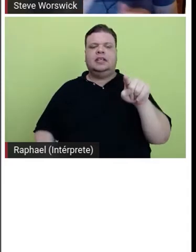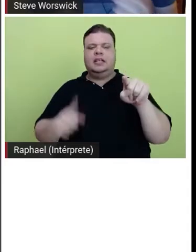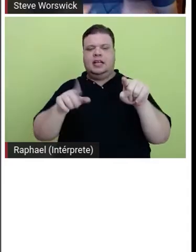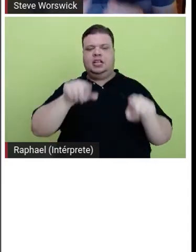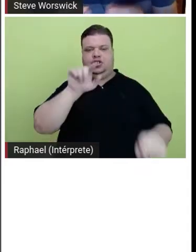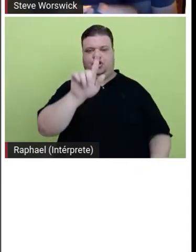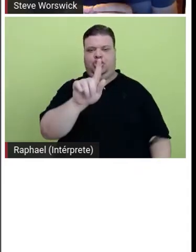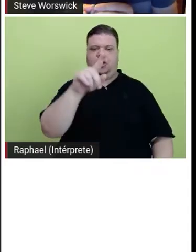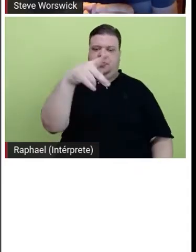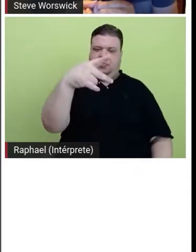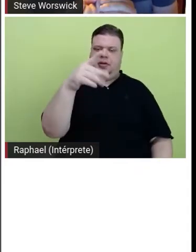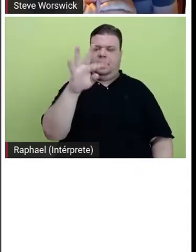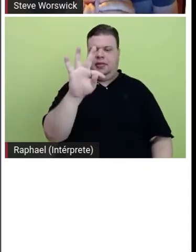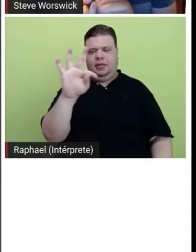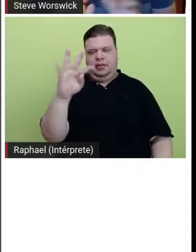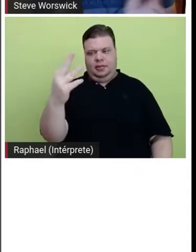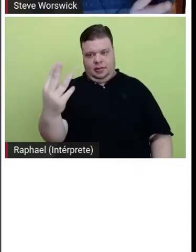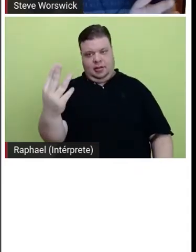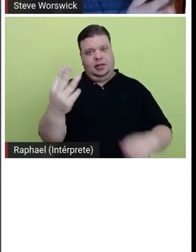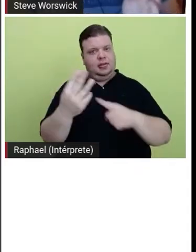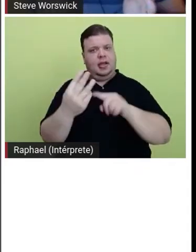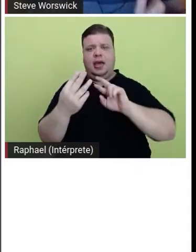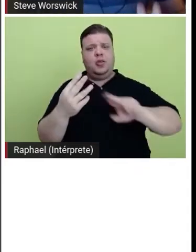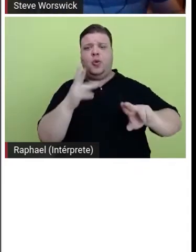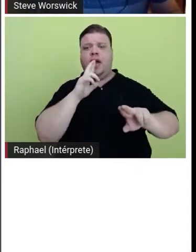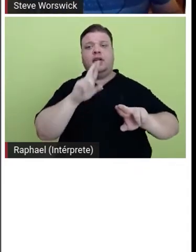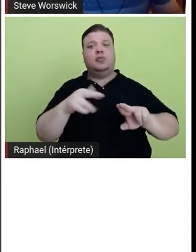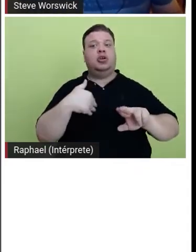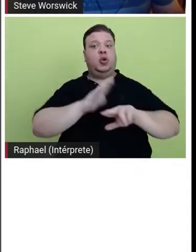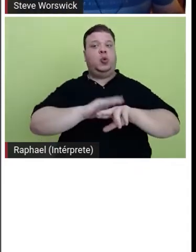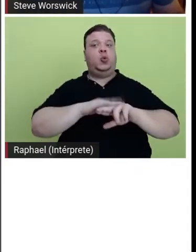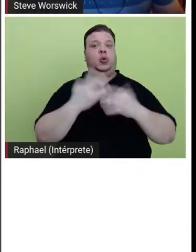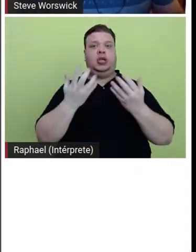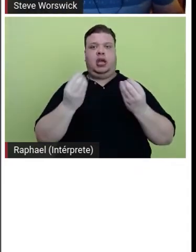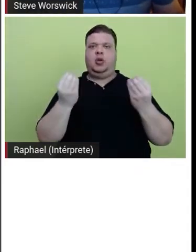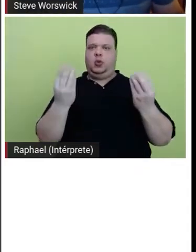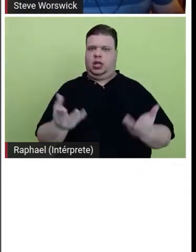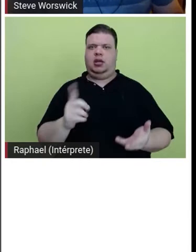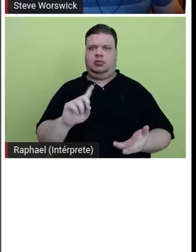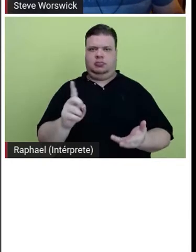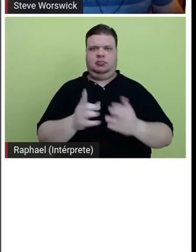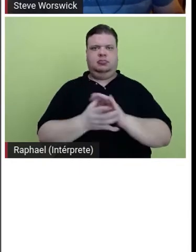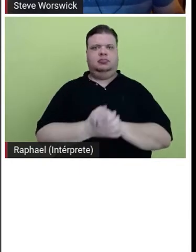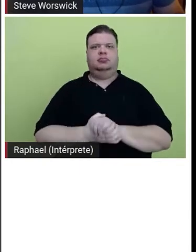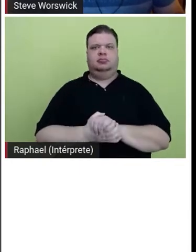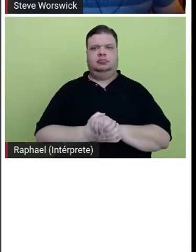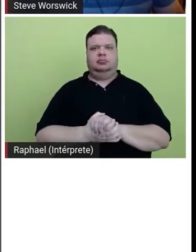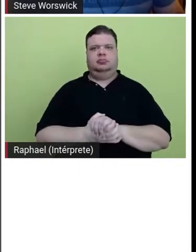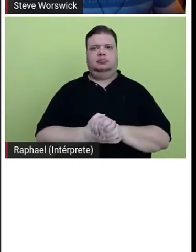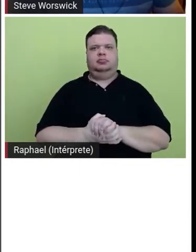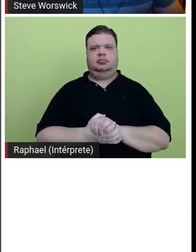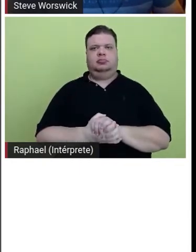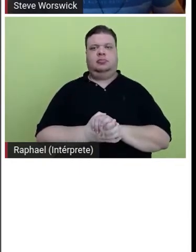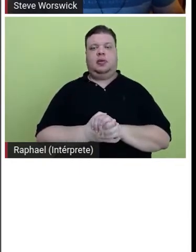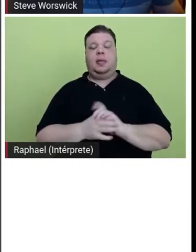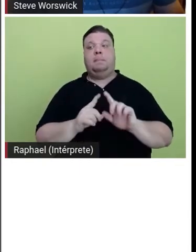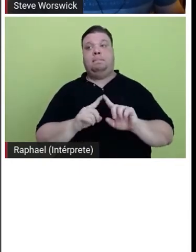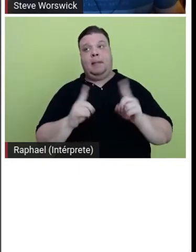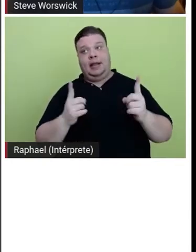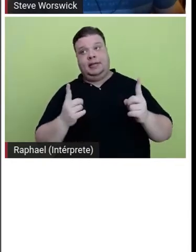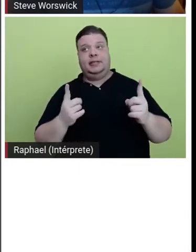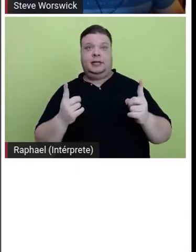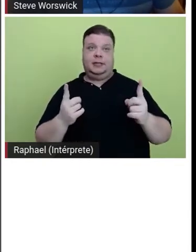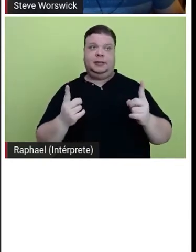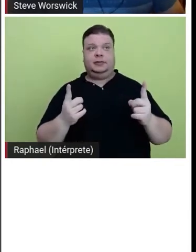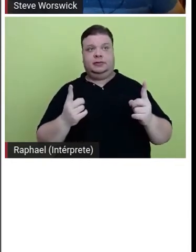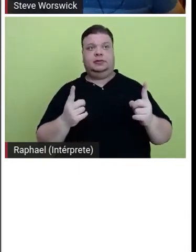kind of like guesses answers rather than it saying I don't know. It will just guess an answer. And some of these answers, like the bottom one there, some of them can like be